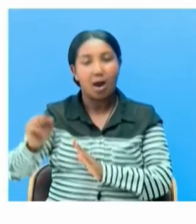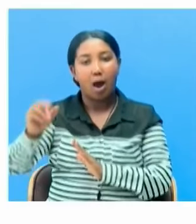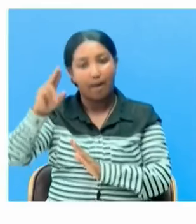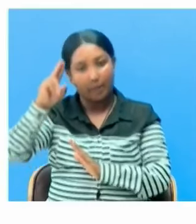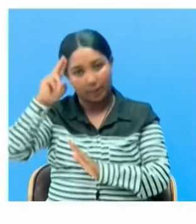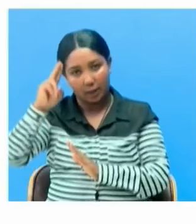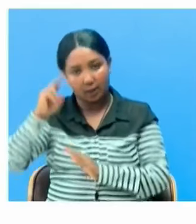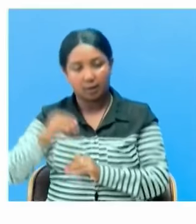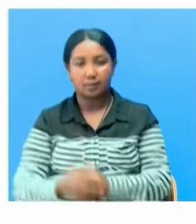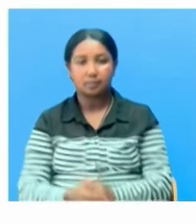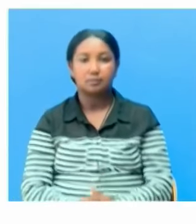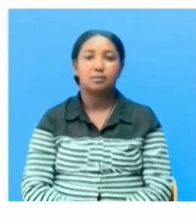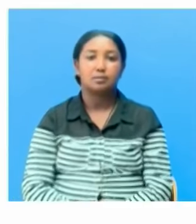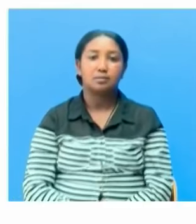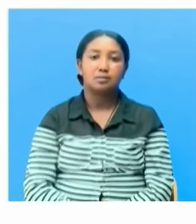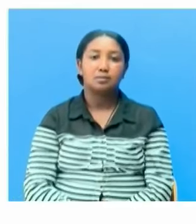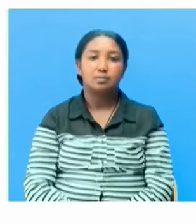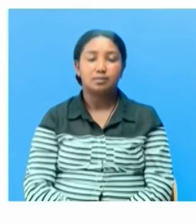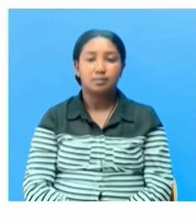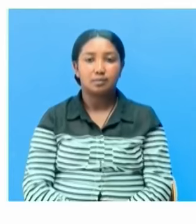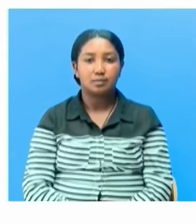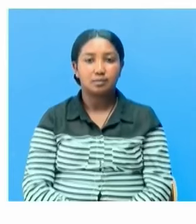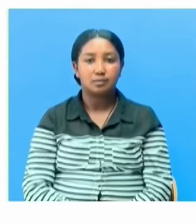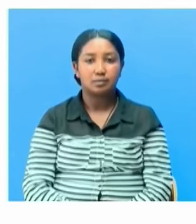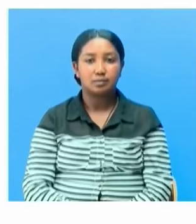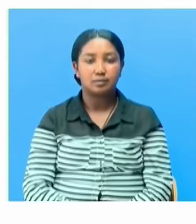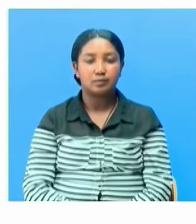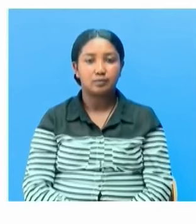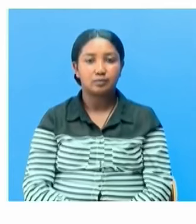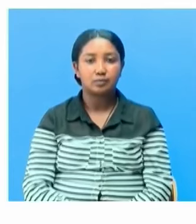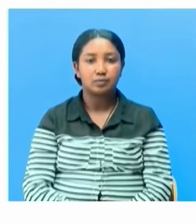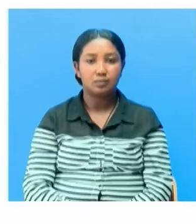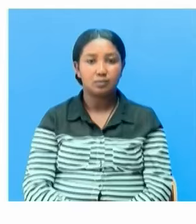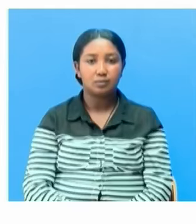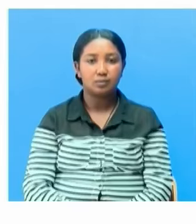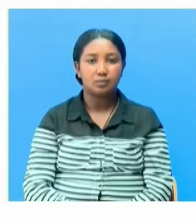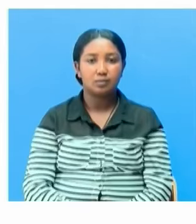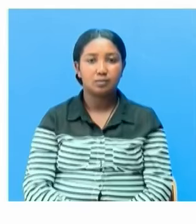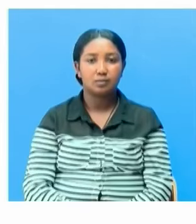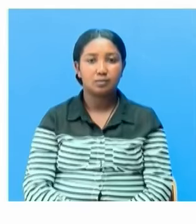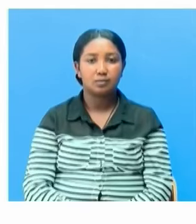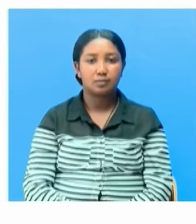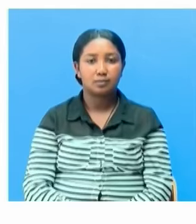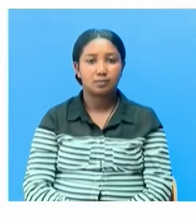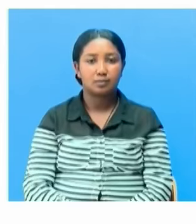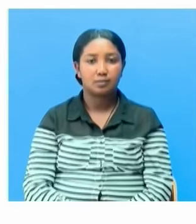He is not short as Habib.